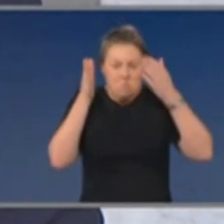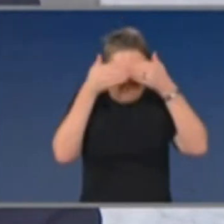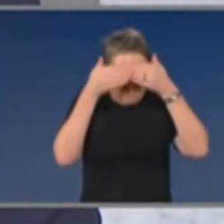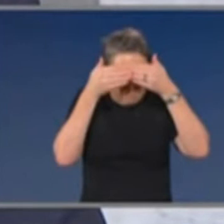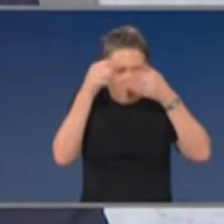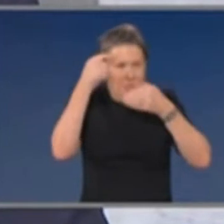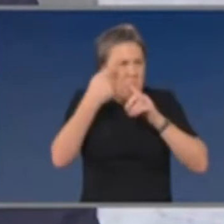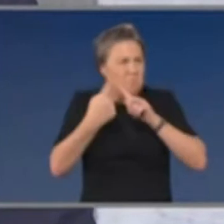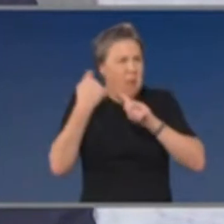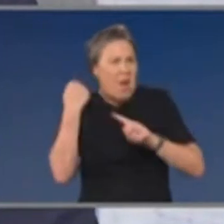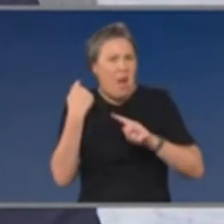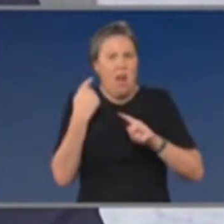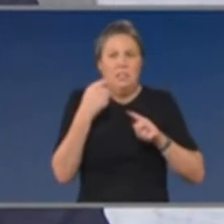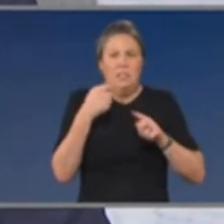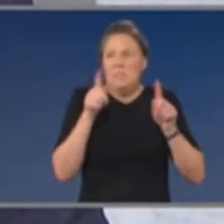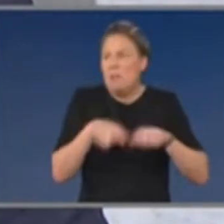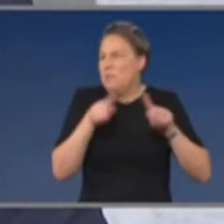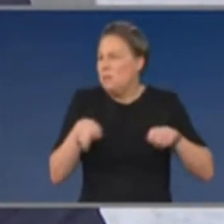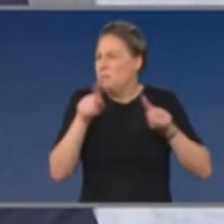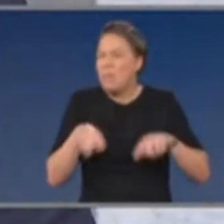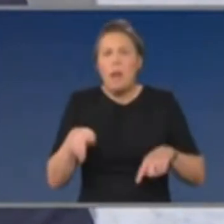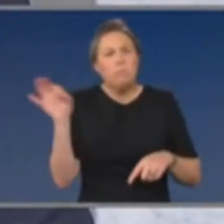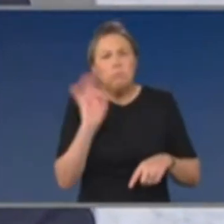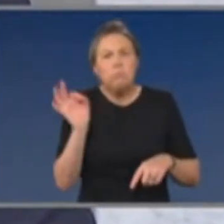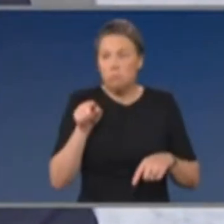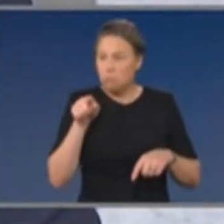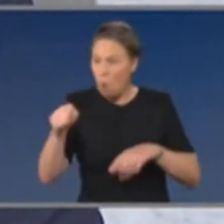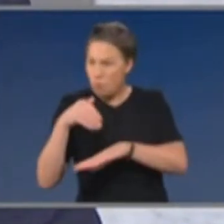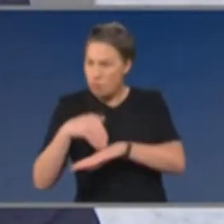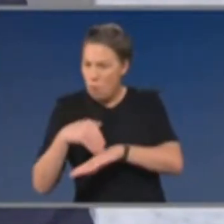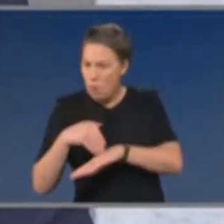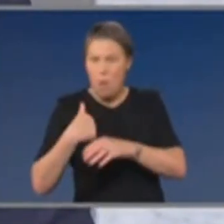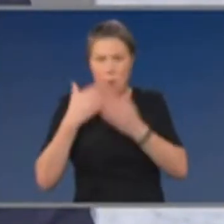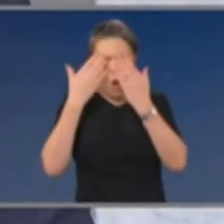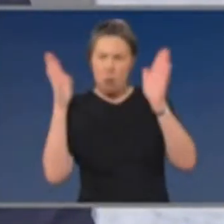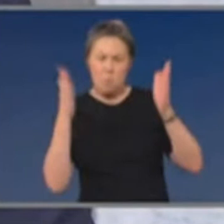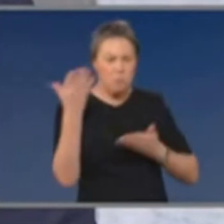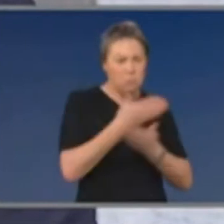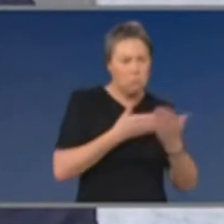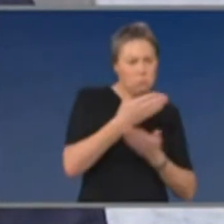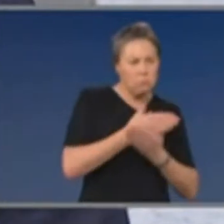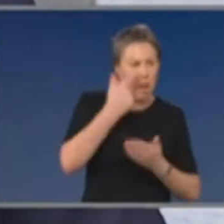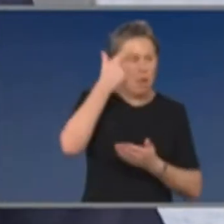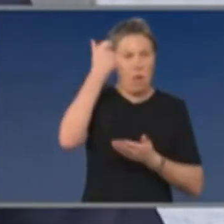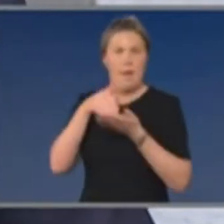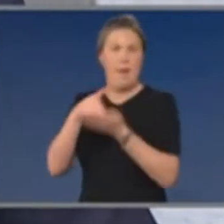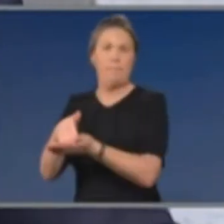past or constrained in any way. We are just solving practical problems with practical